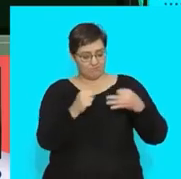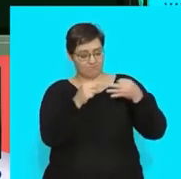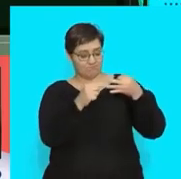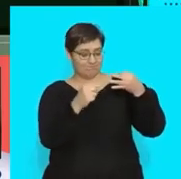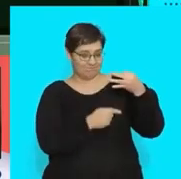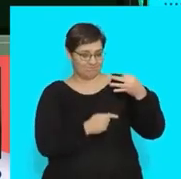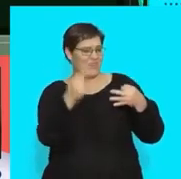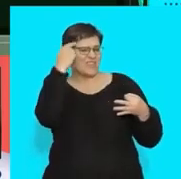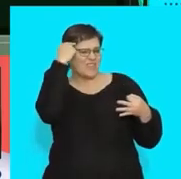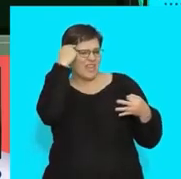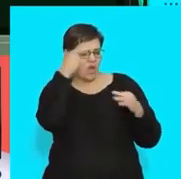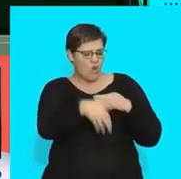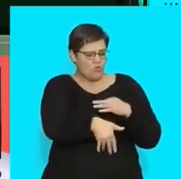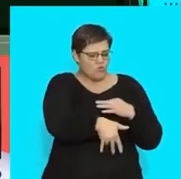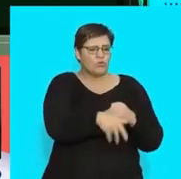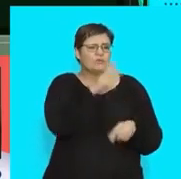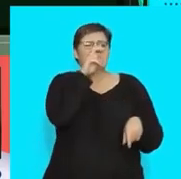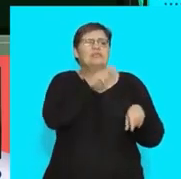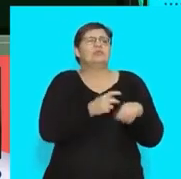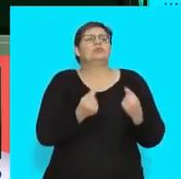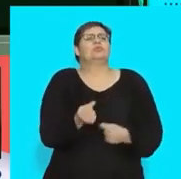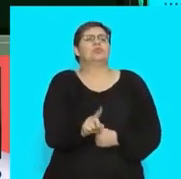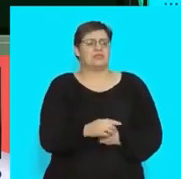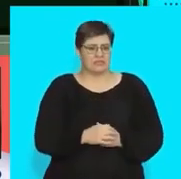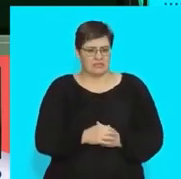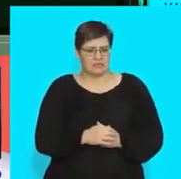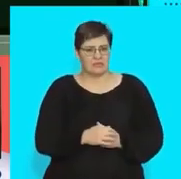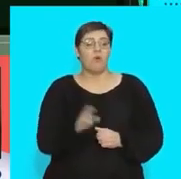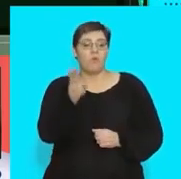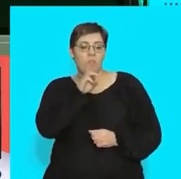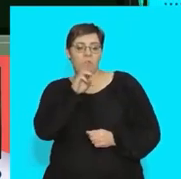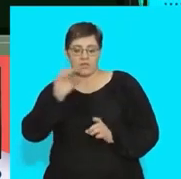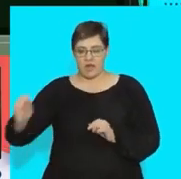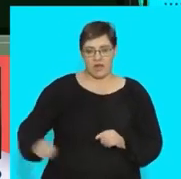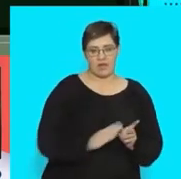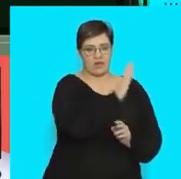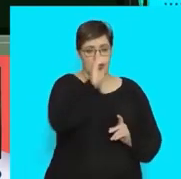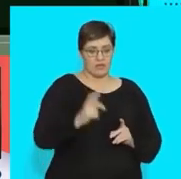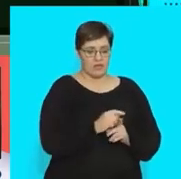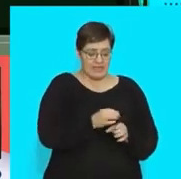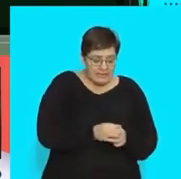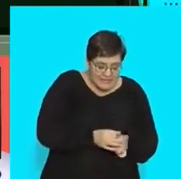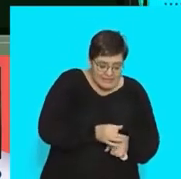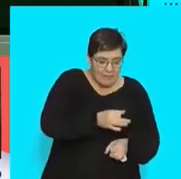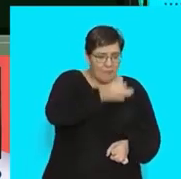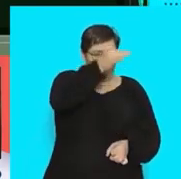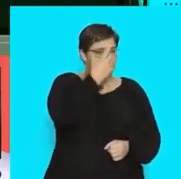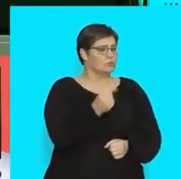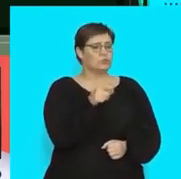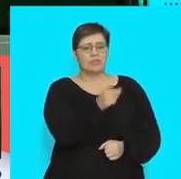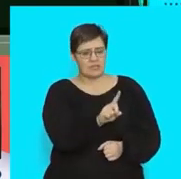you need? You need to think, what does a root need to do? Transport water. What does the stem need to